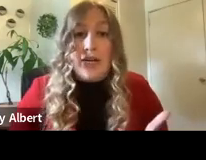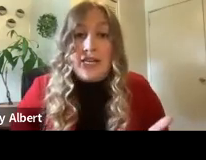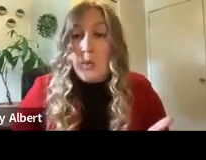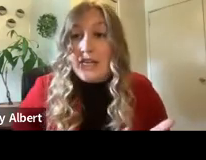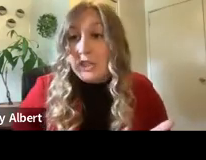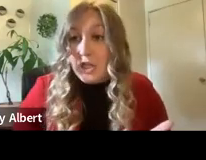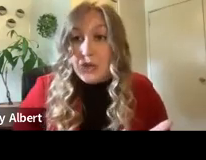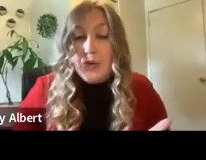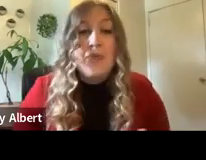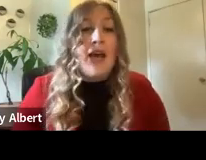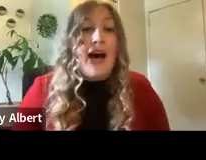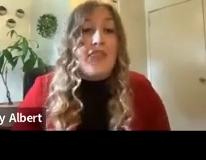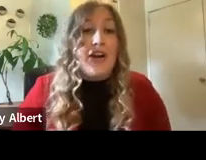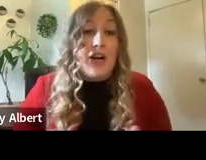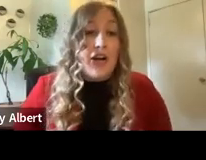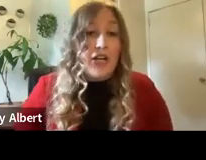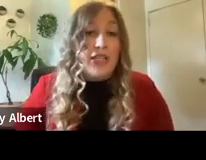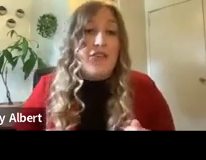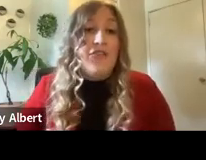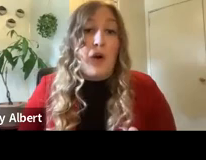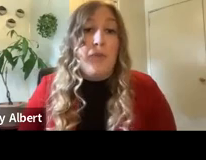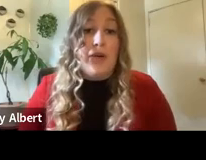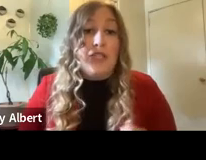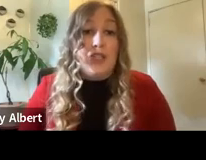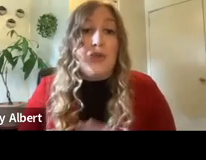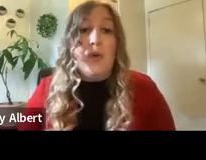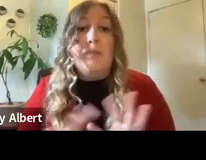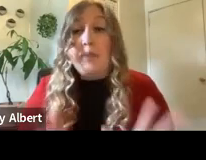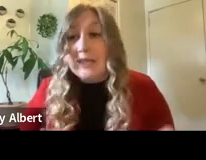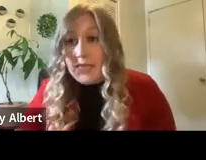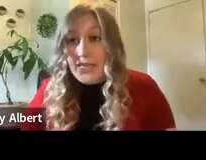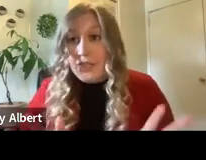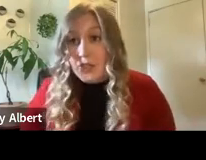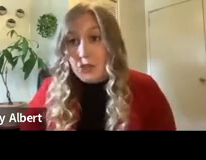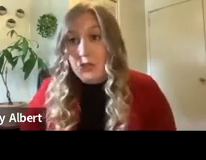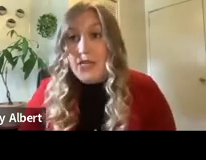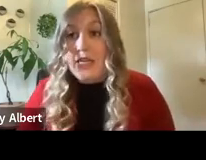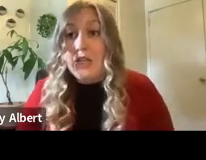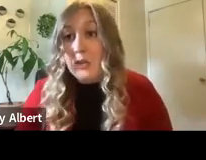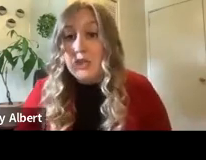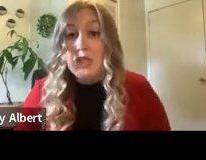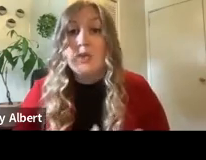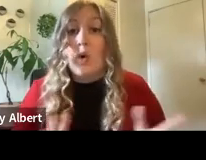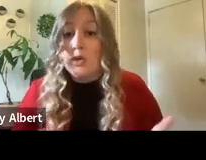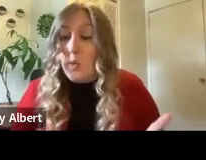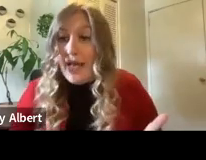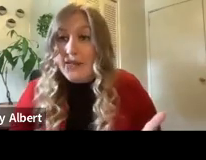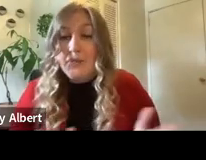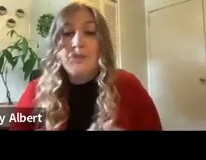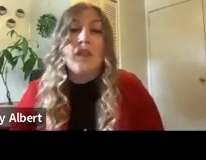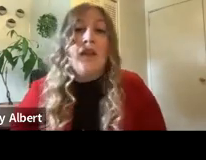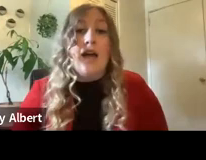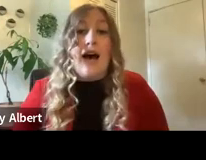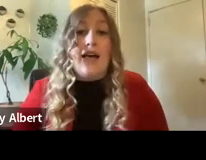are in 2022. There are currently 4.2 billion social media users